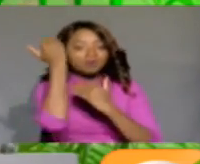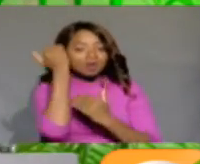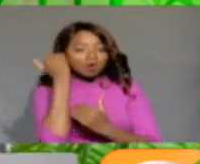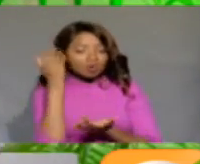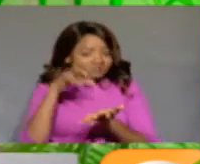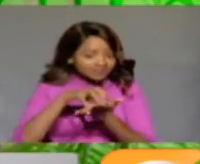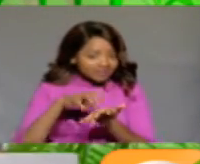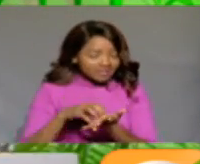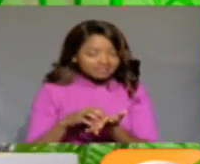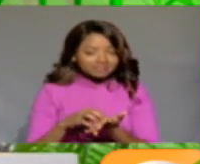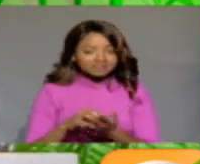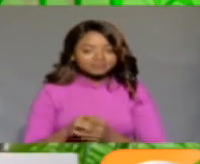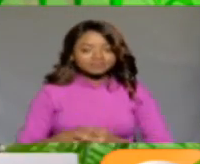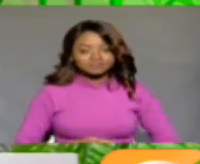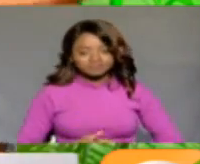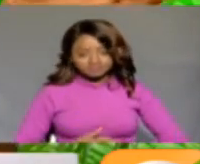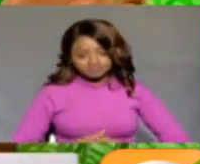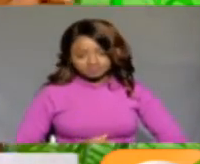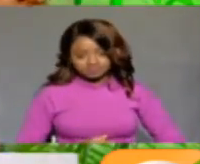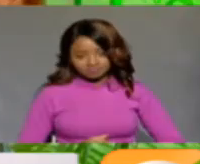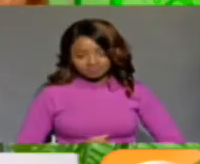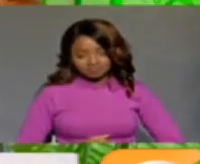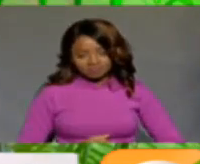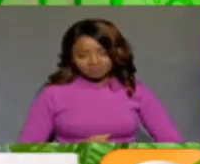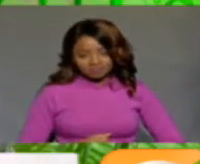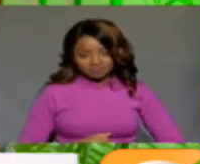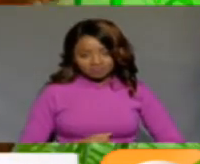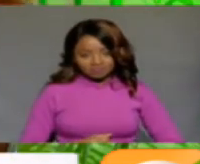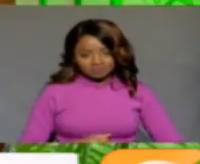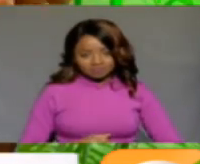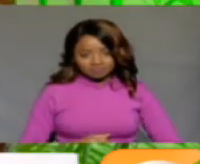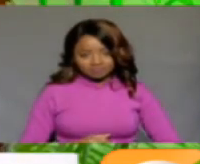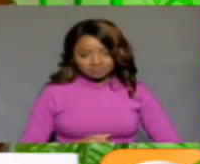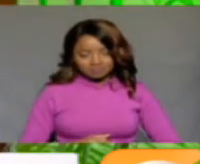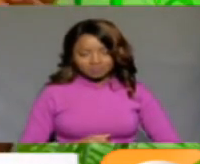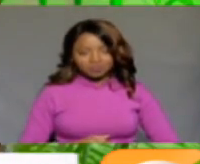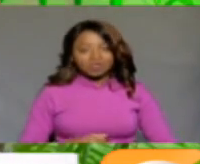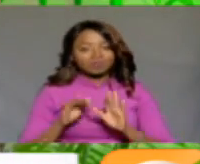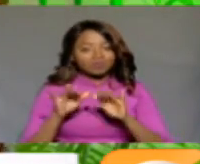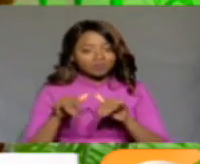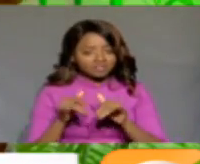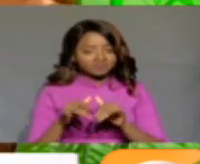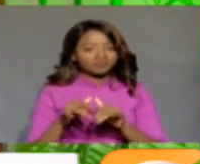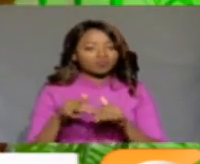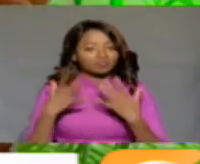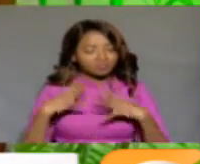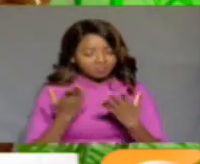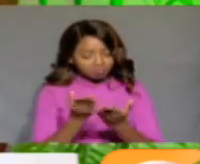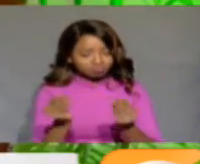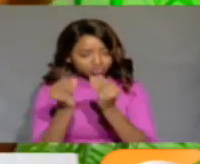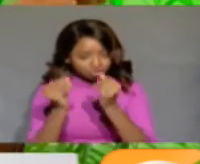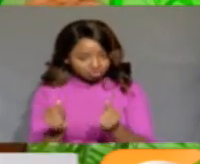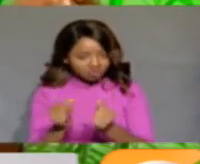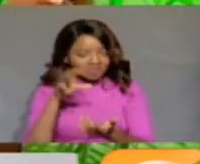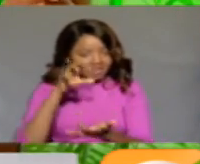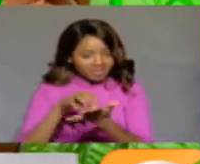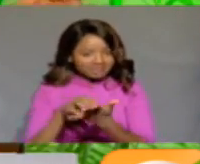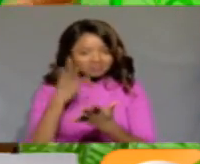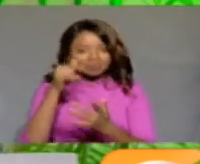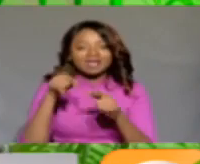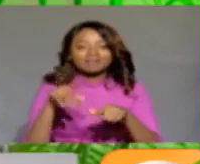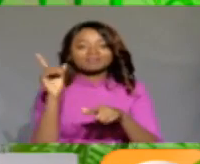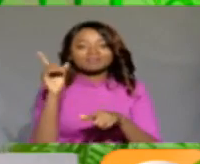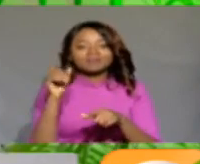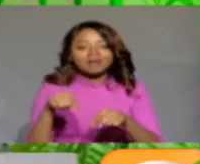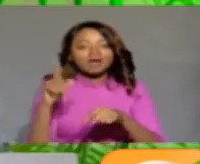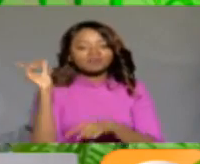court, the court matters which are still going on, we cannot discuss them now. Yeah. That is up to now the prosecution to do their work and do their work properly.